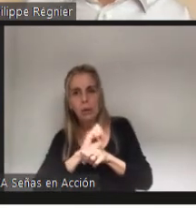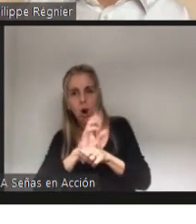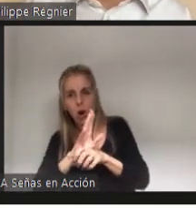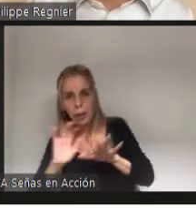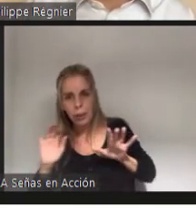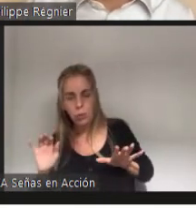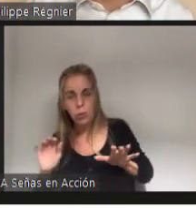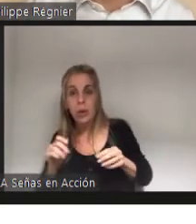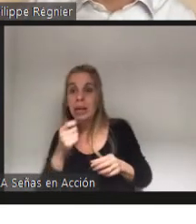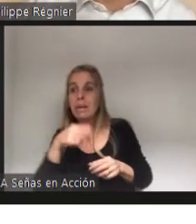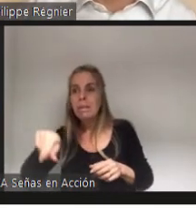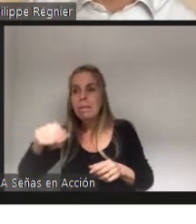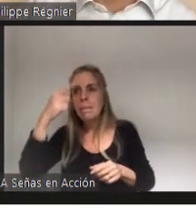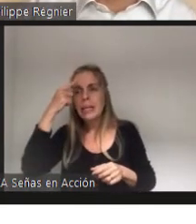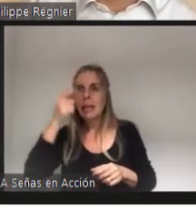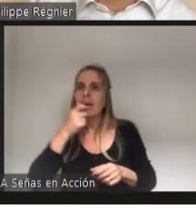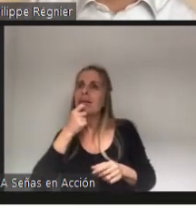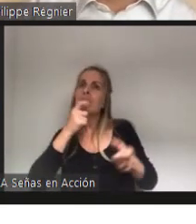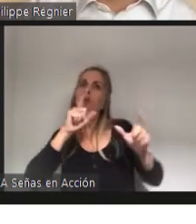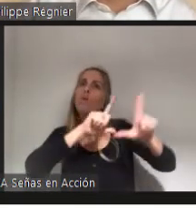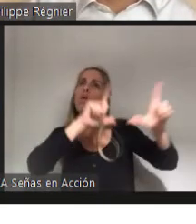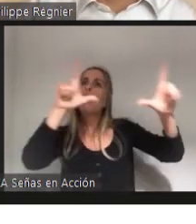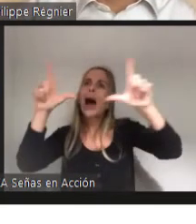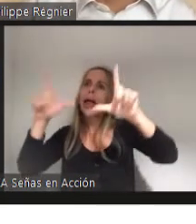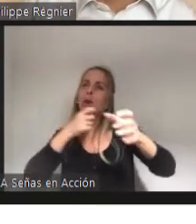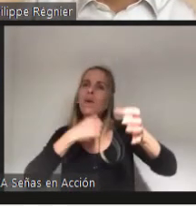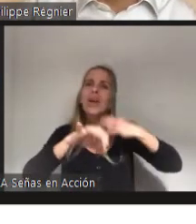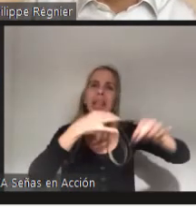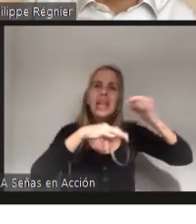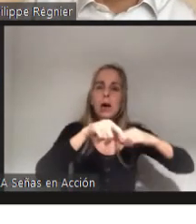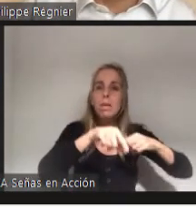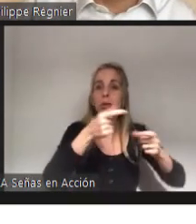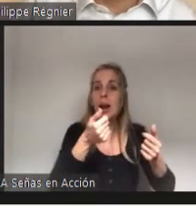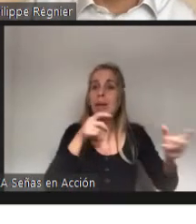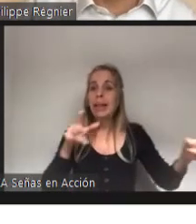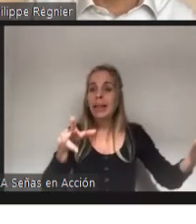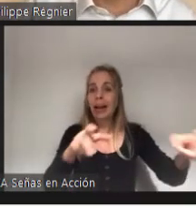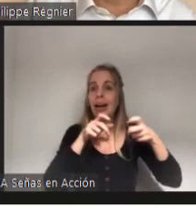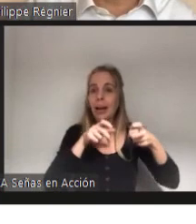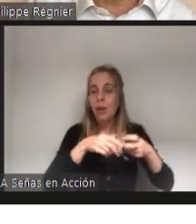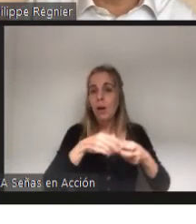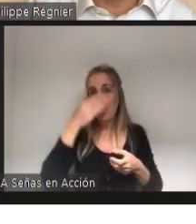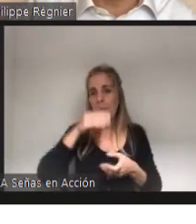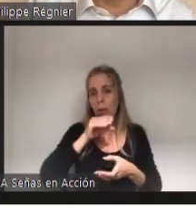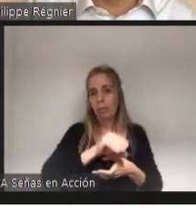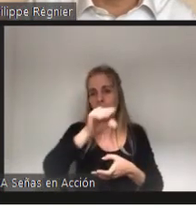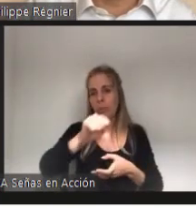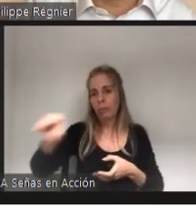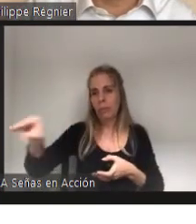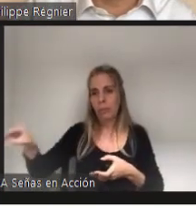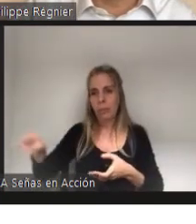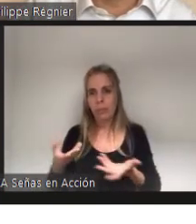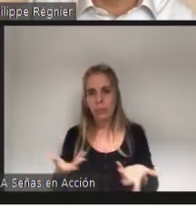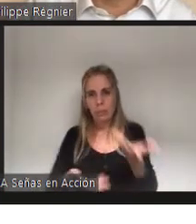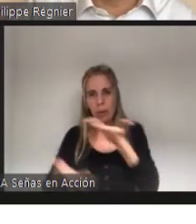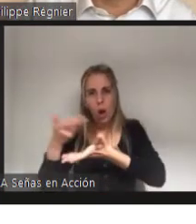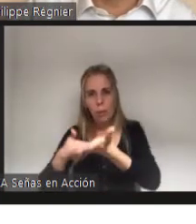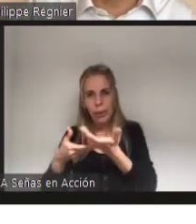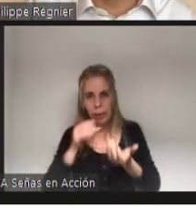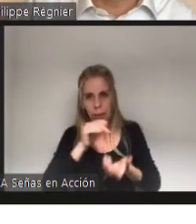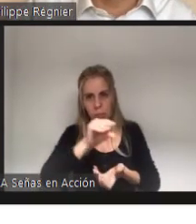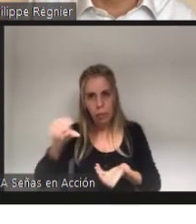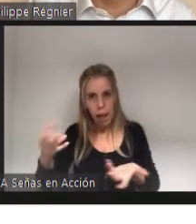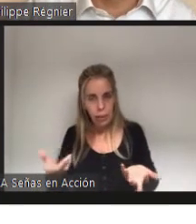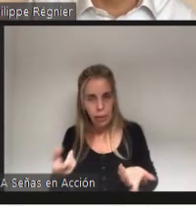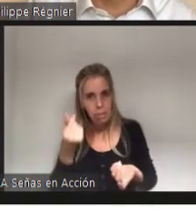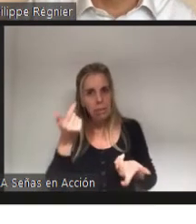if any of the artists would sell, the money would be shared between the galleries. So I thought, it's